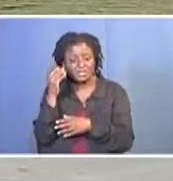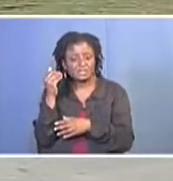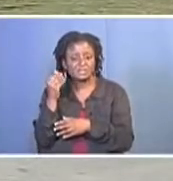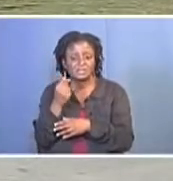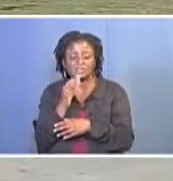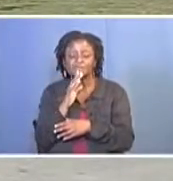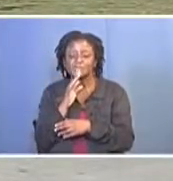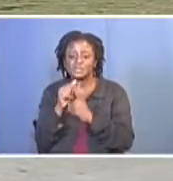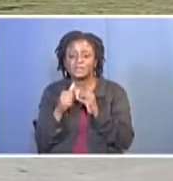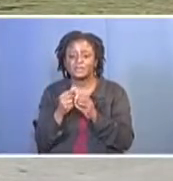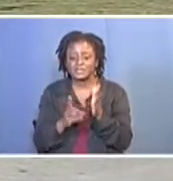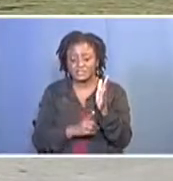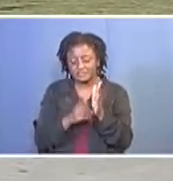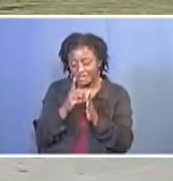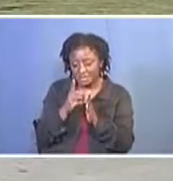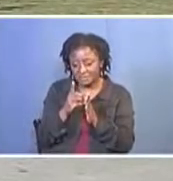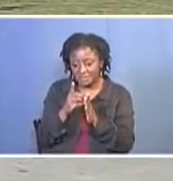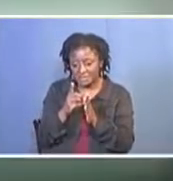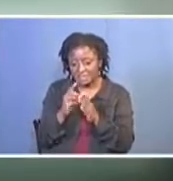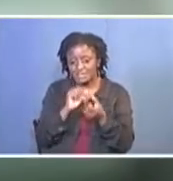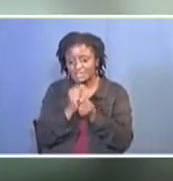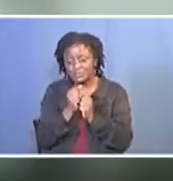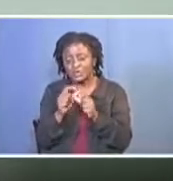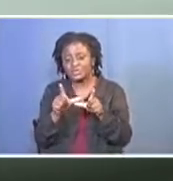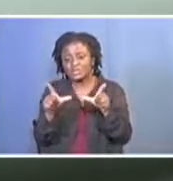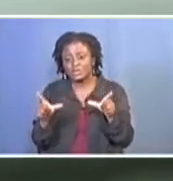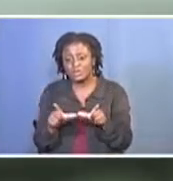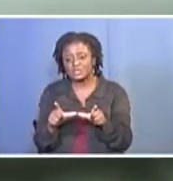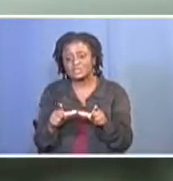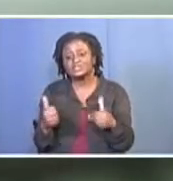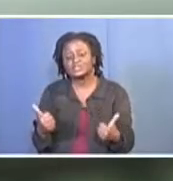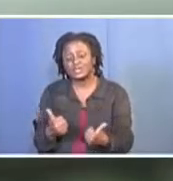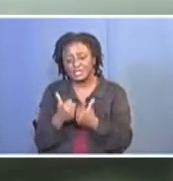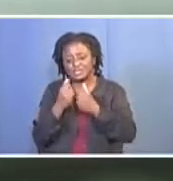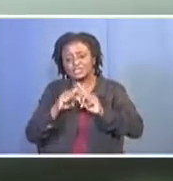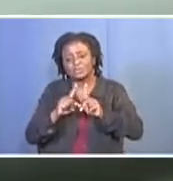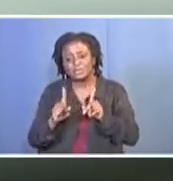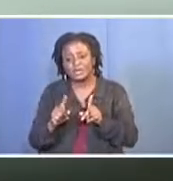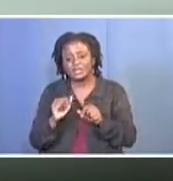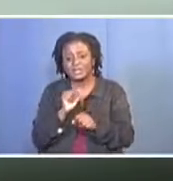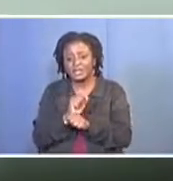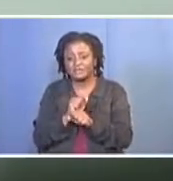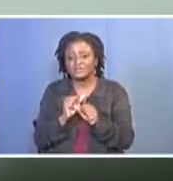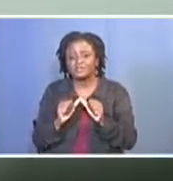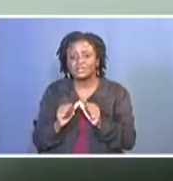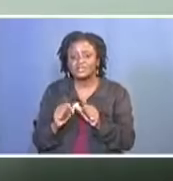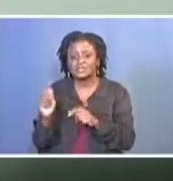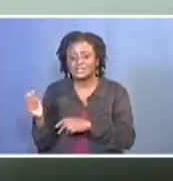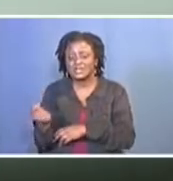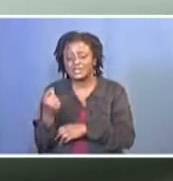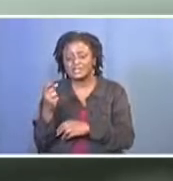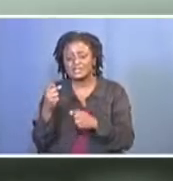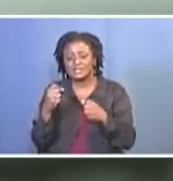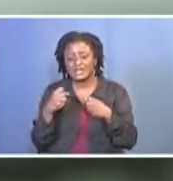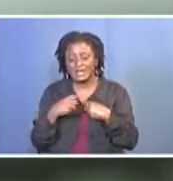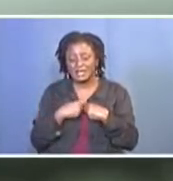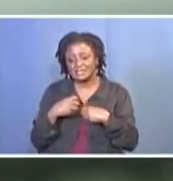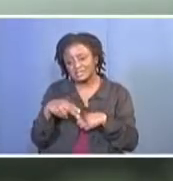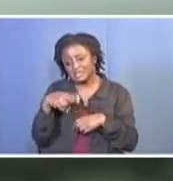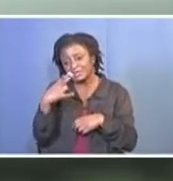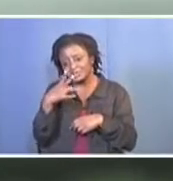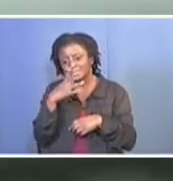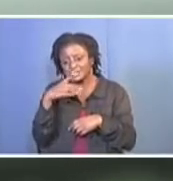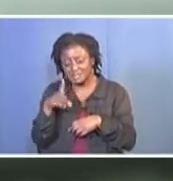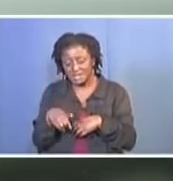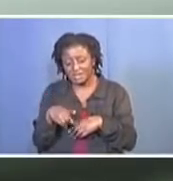sport locally has been challenging, but that the effort continues. Tennis has its ebbs and flows in the Bahamas in